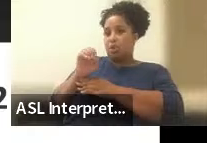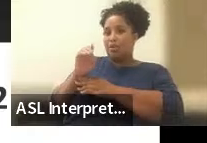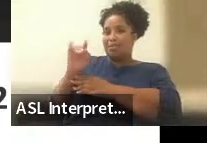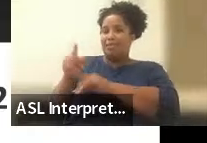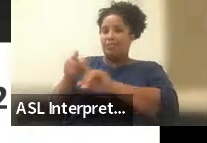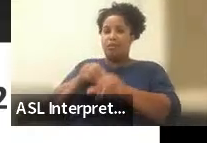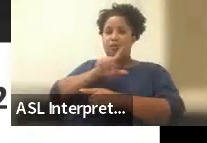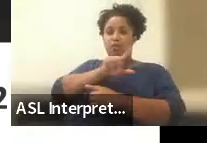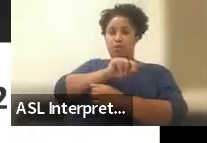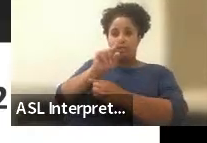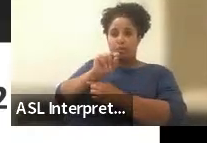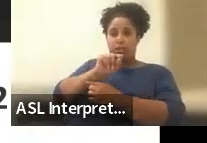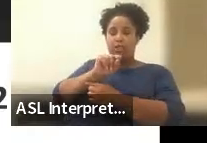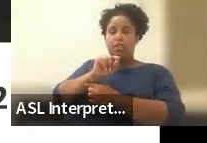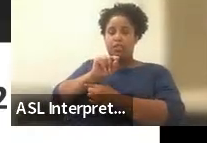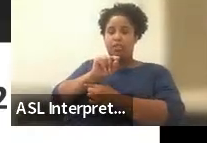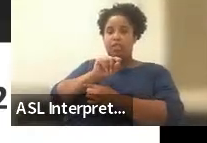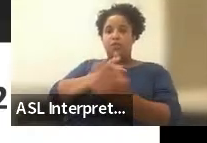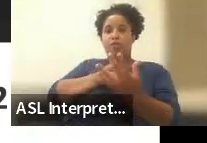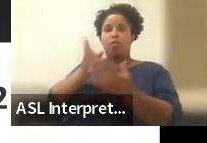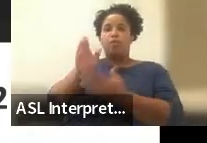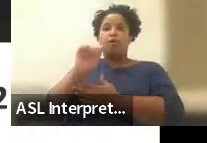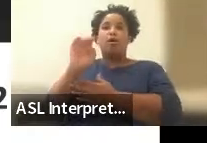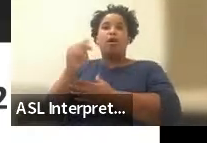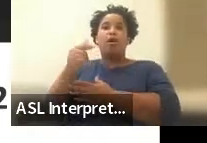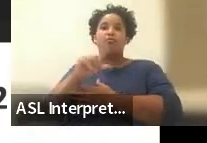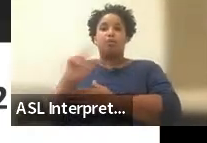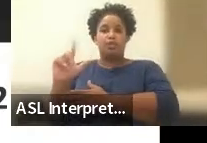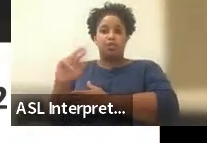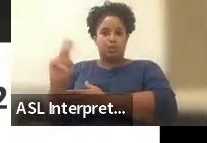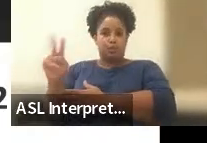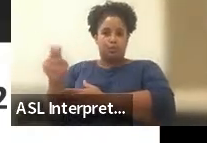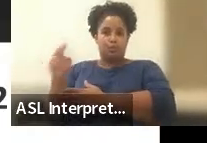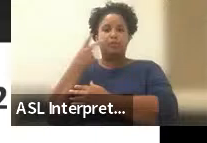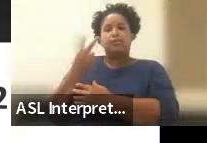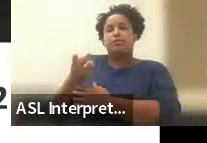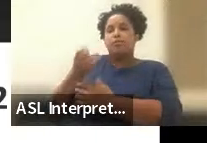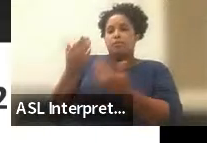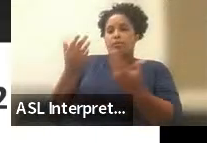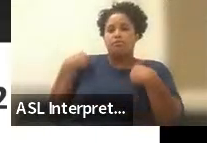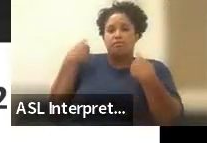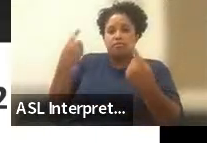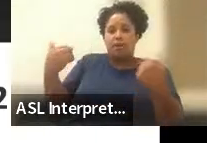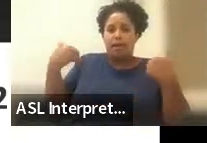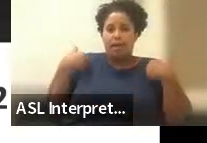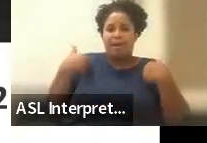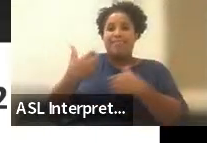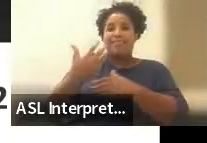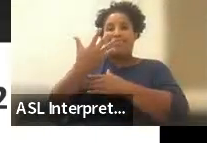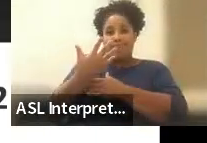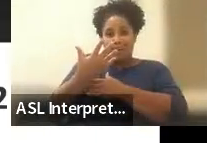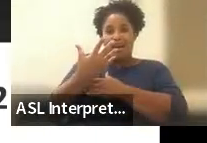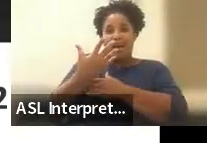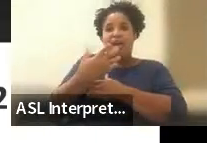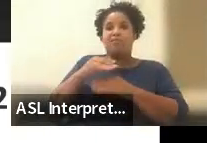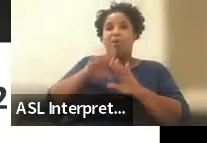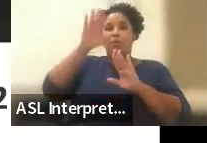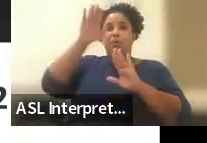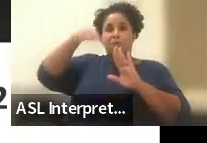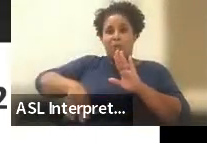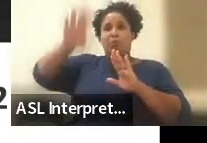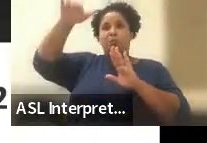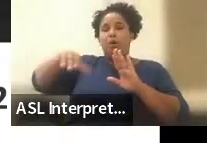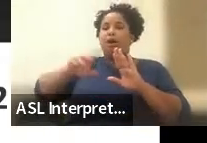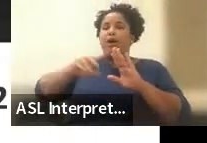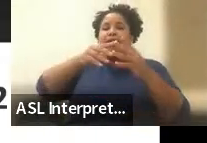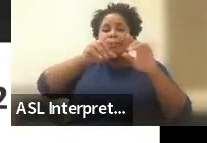2020 through August of 2022, and you can see we've had 5 waves of COVID, and this last wave was really